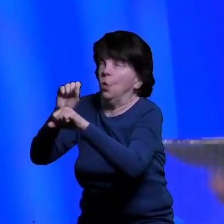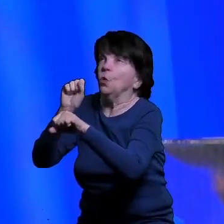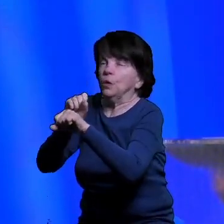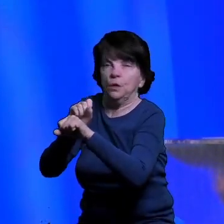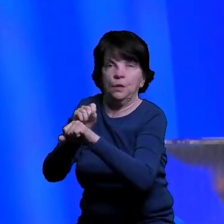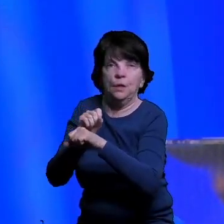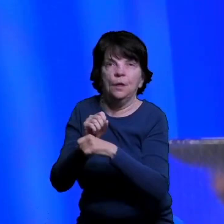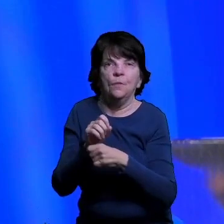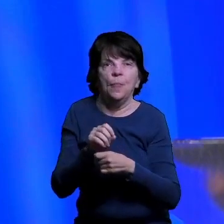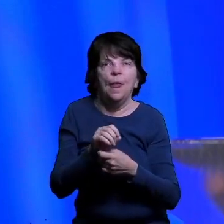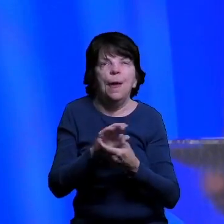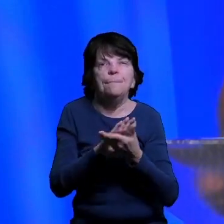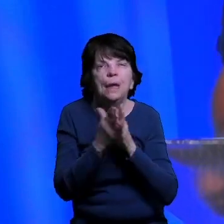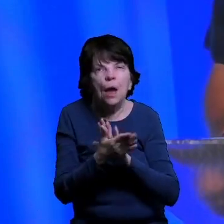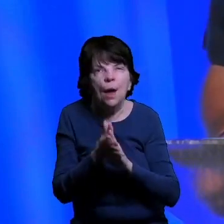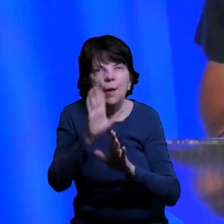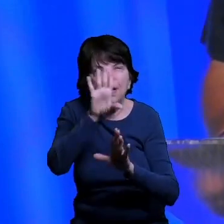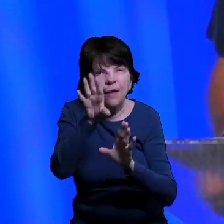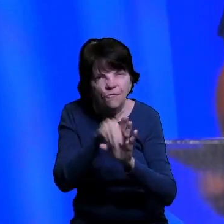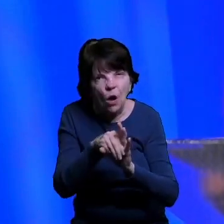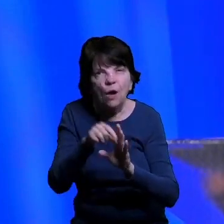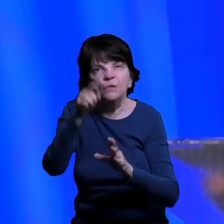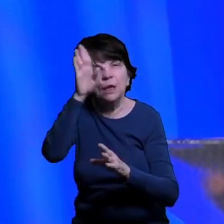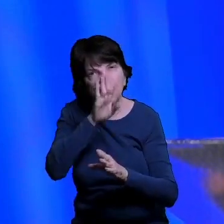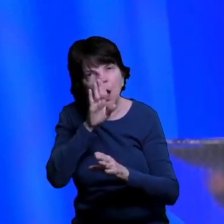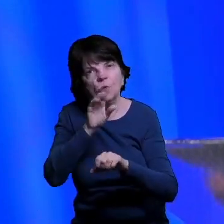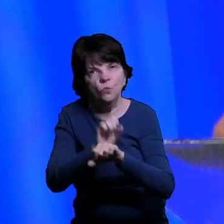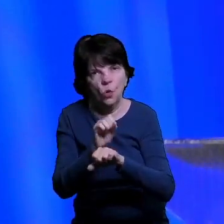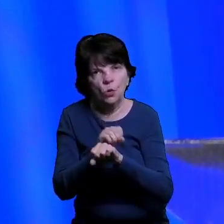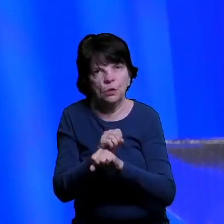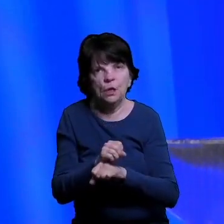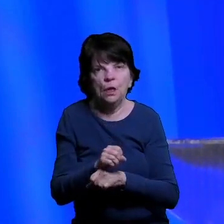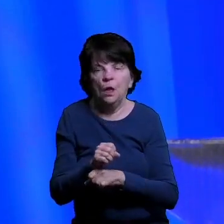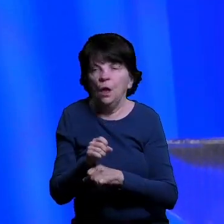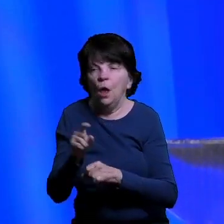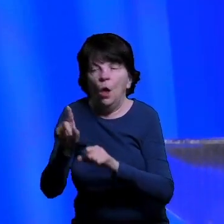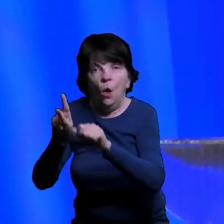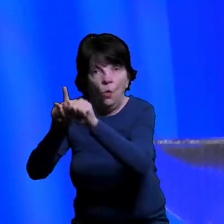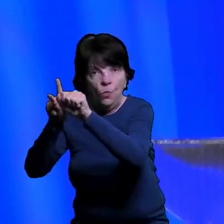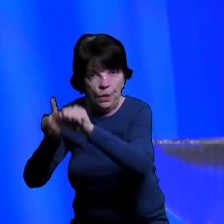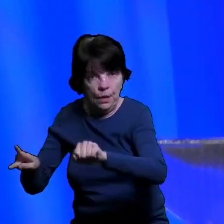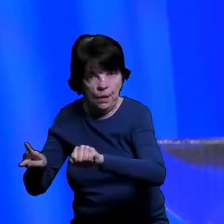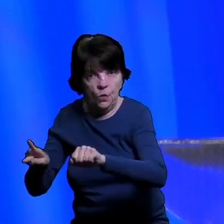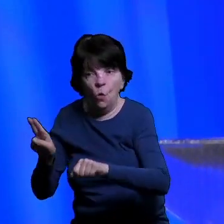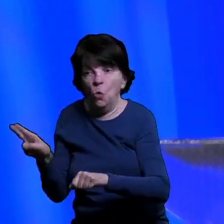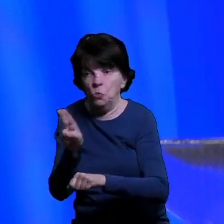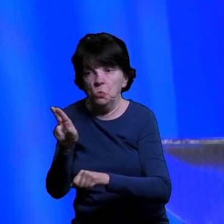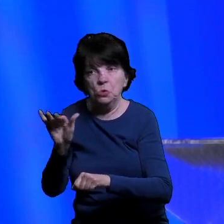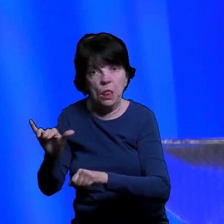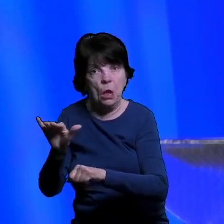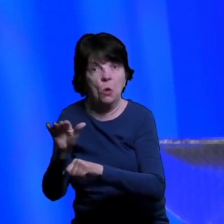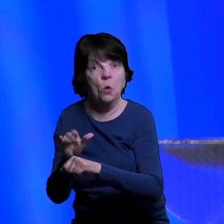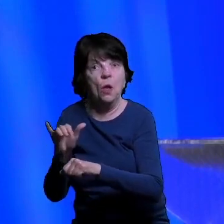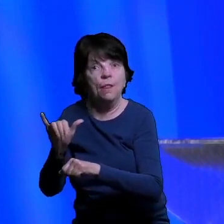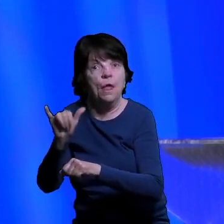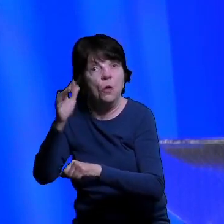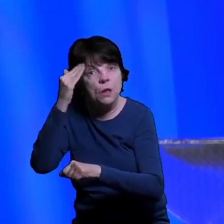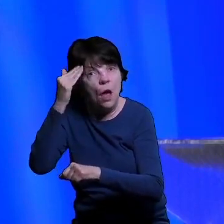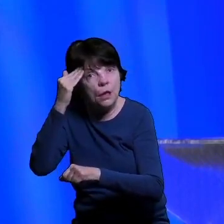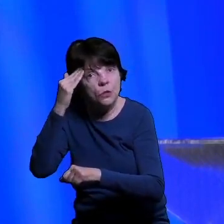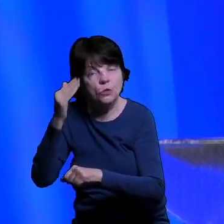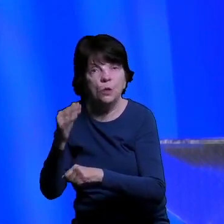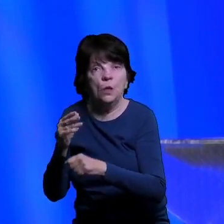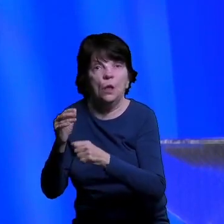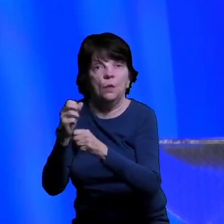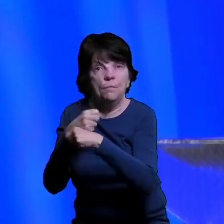is going on? They use their entrepreneurial abilities, their unique position in the marketplace as business